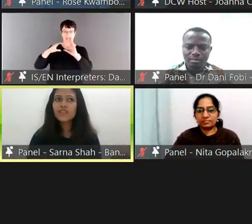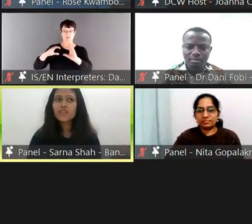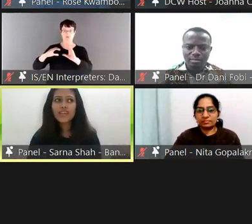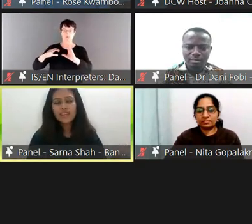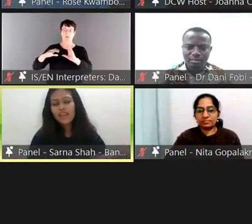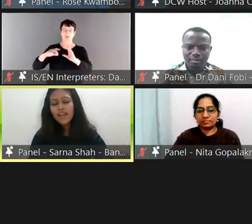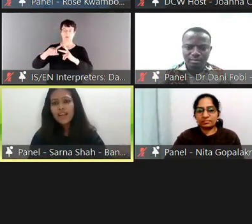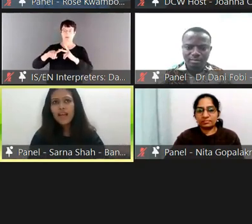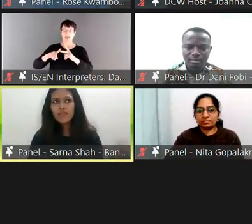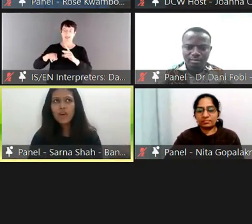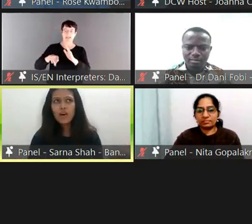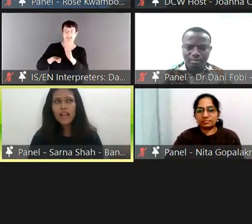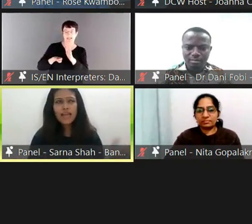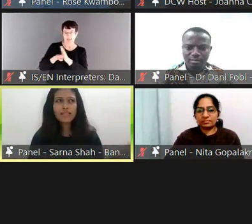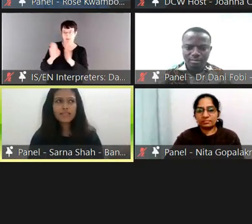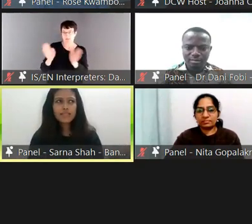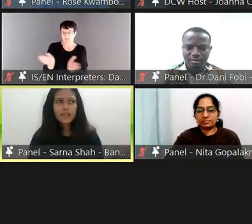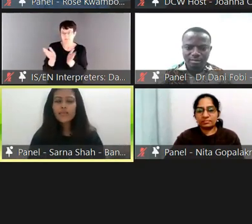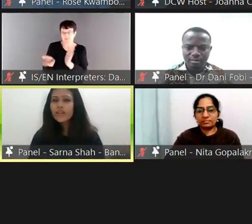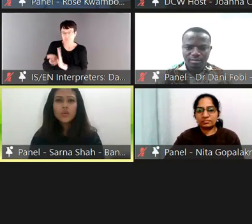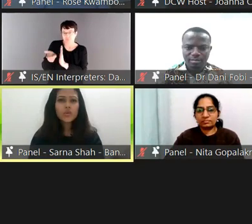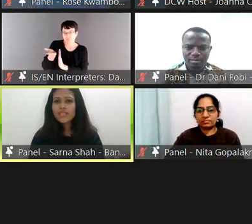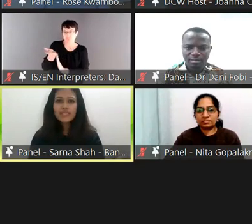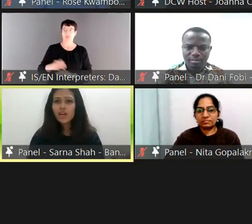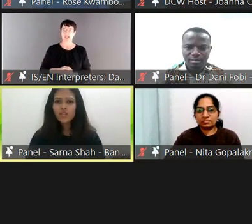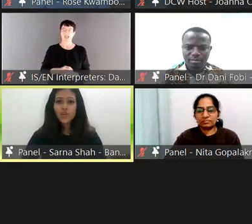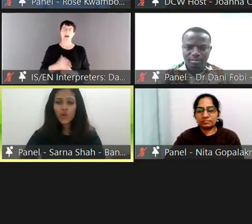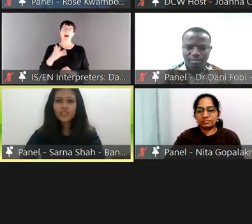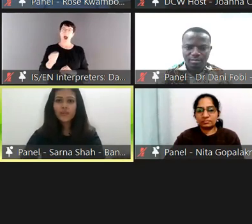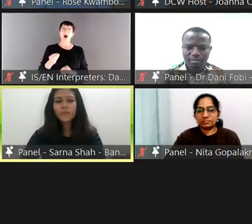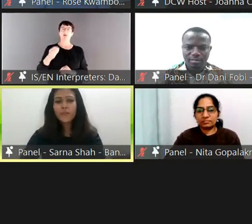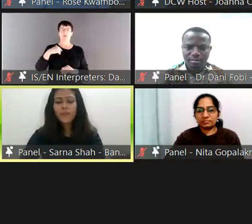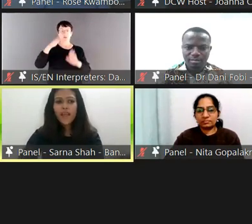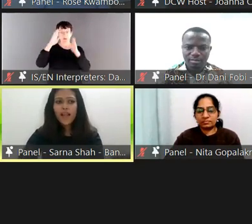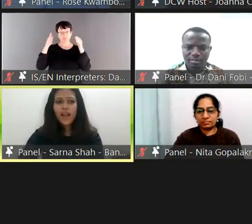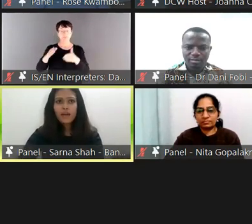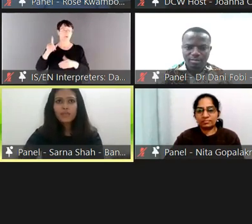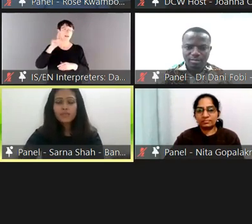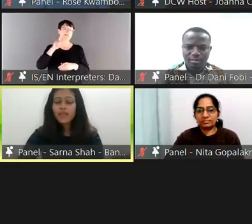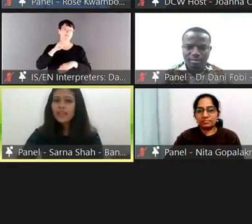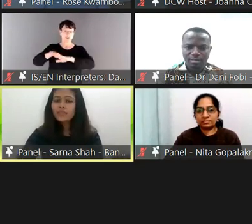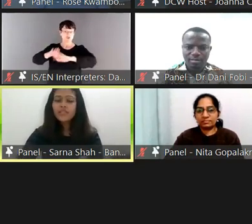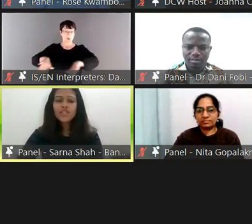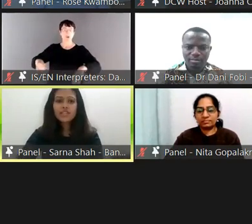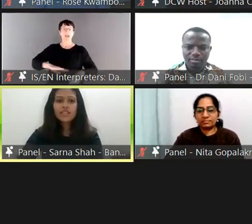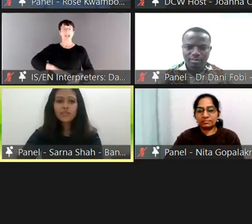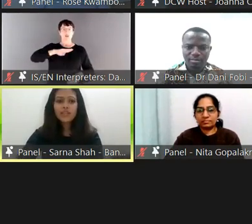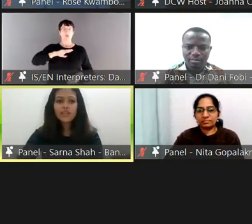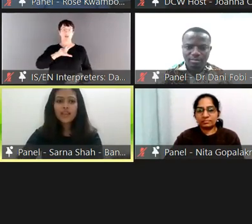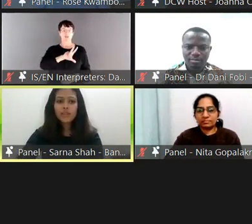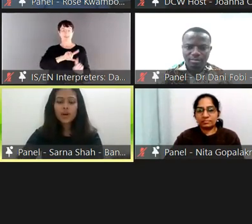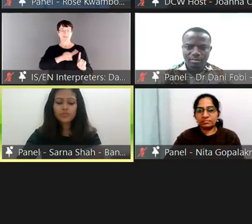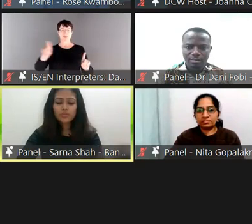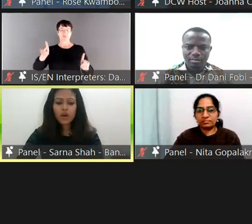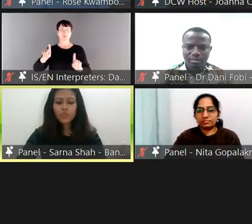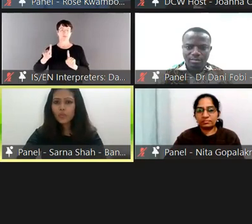deaf children for 3 to 6 years old. Let me share